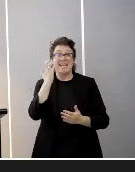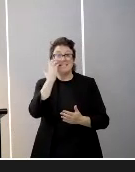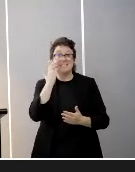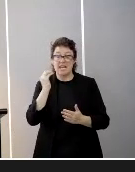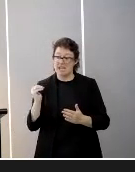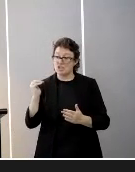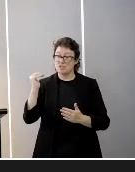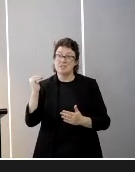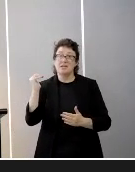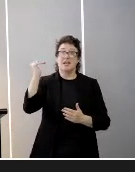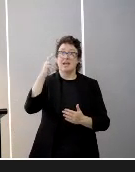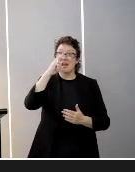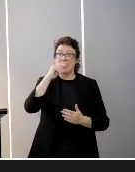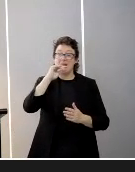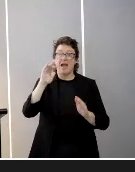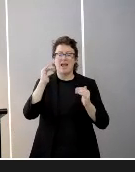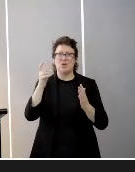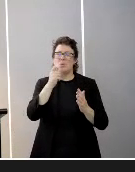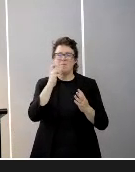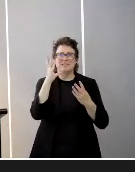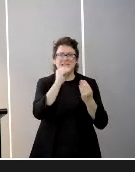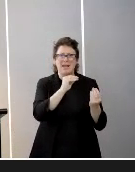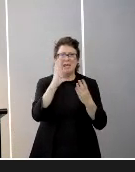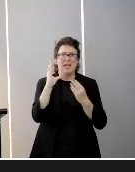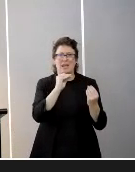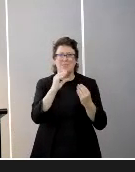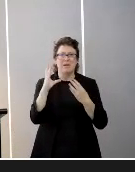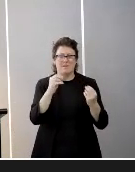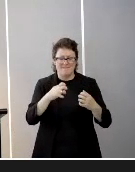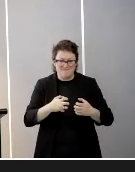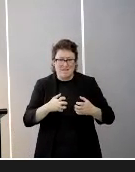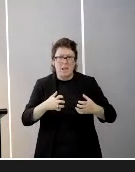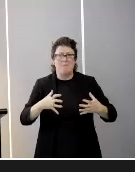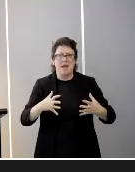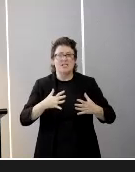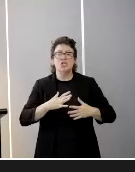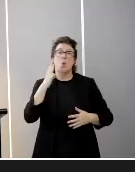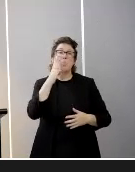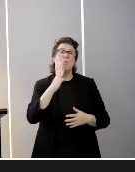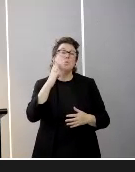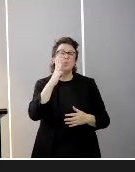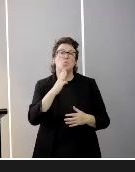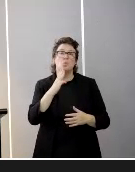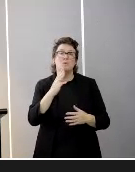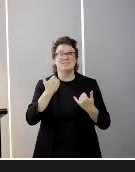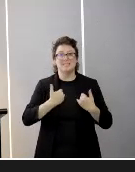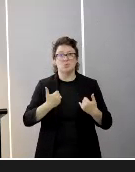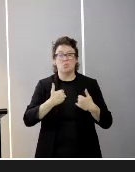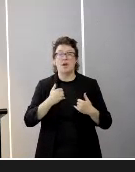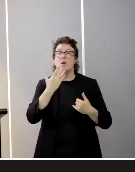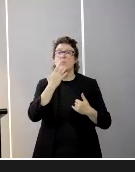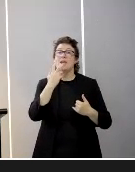young adults, they can have fragmented sleep, inflammation, mood disorders, and then in older